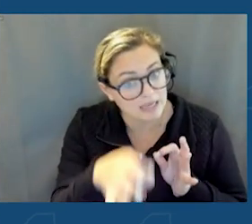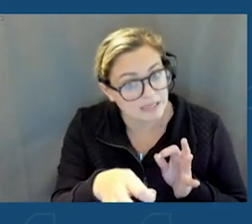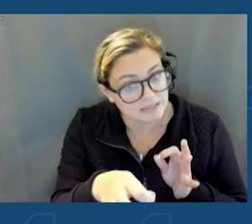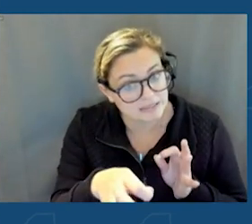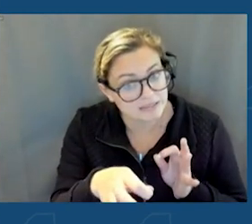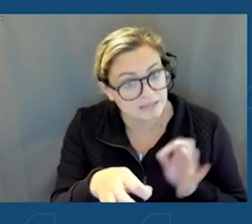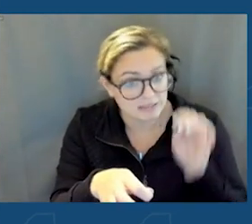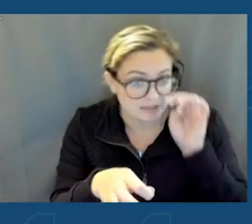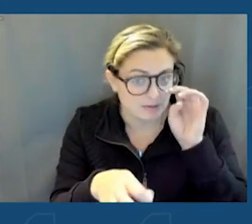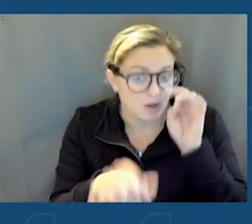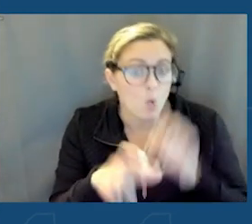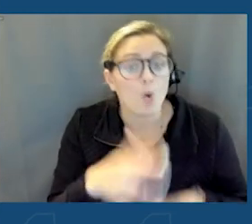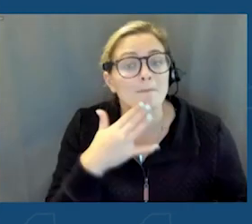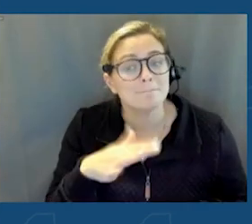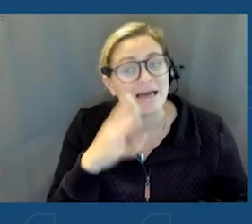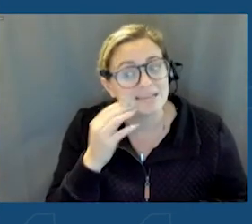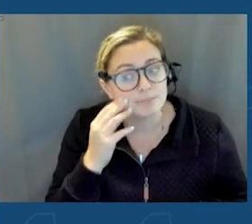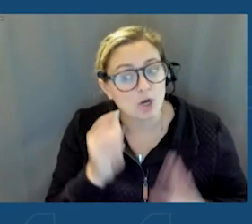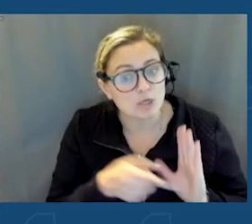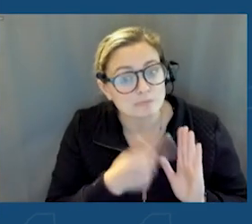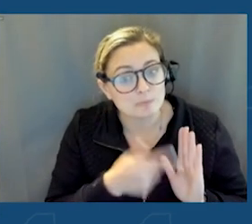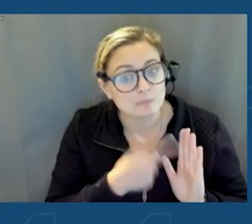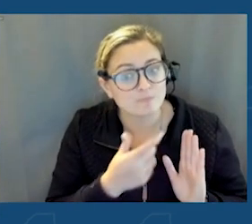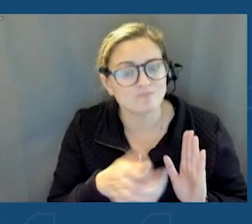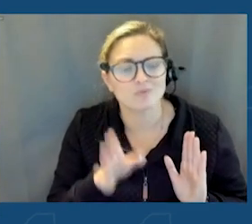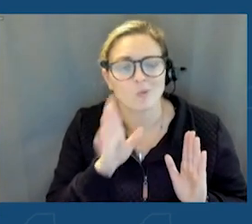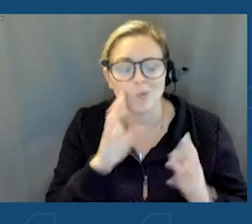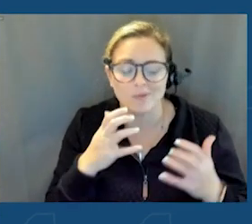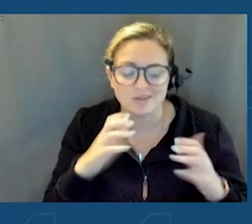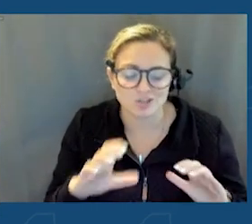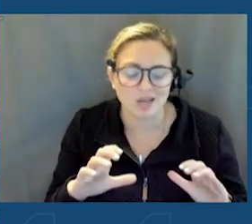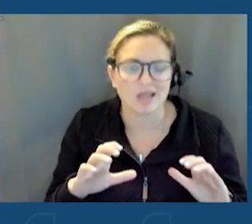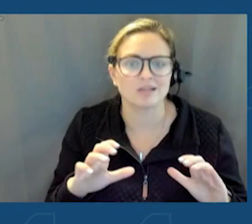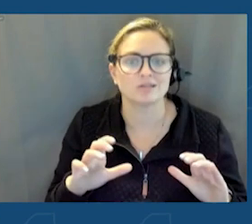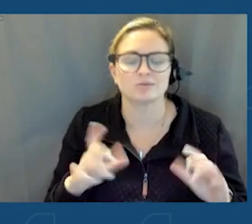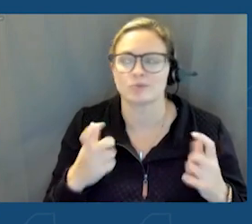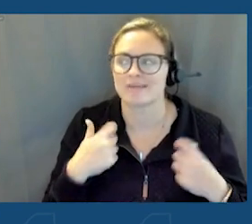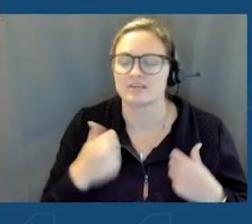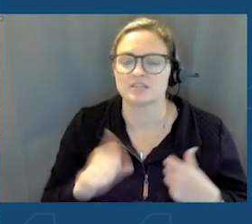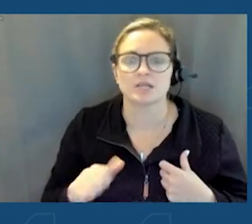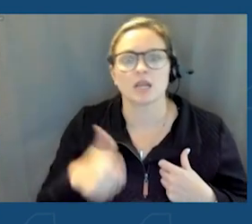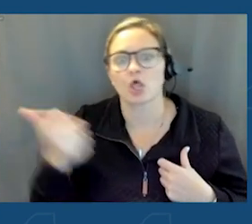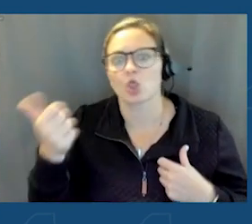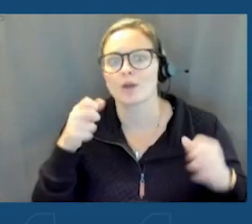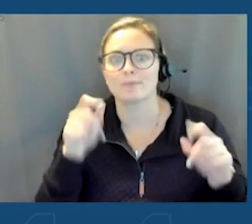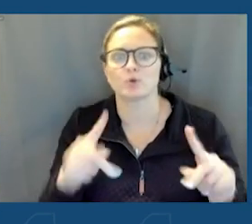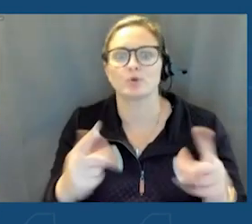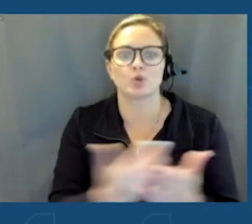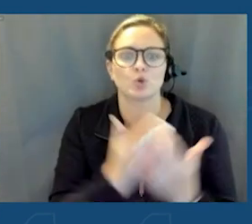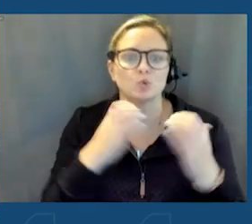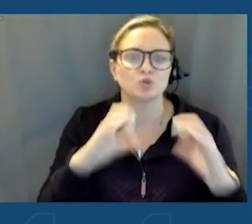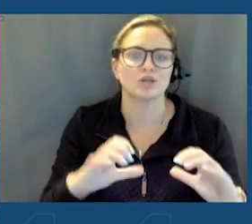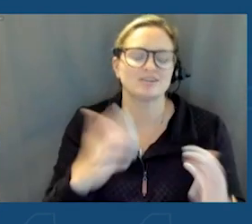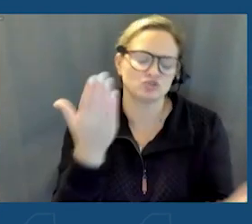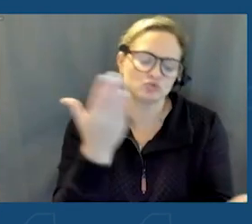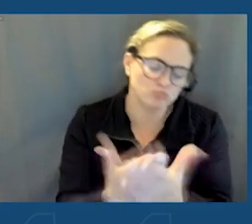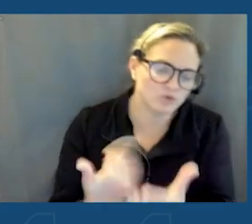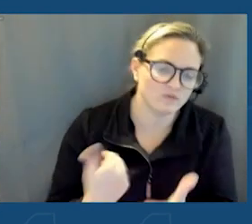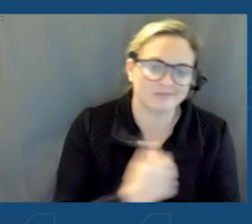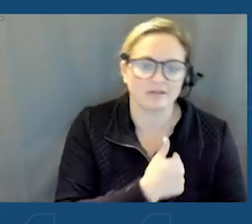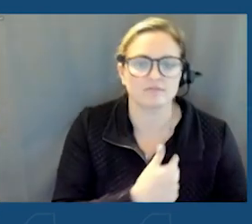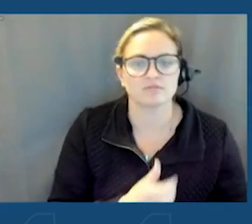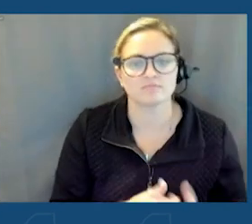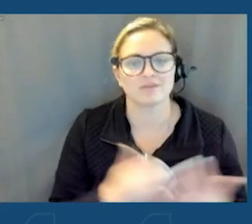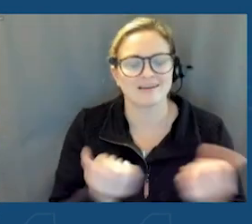of a bad experience once in a while. Well, this is a chance to give us a whole new opportunity, a new chance to prove ourselves and what we've